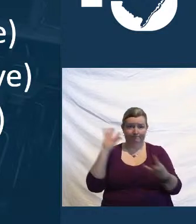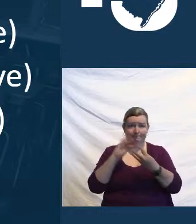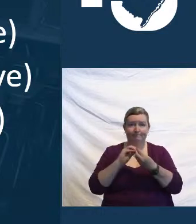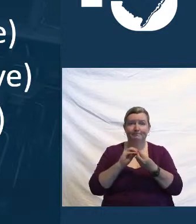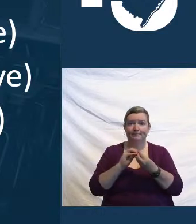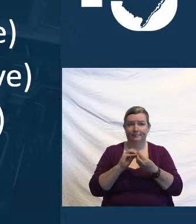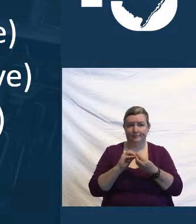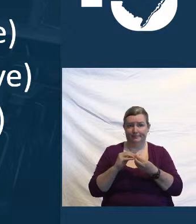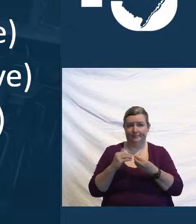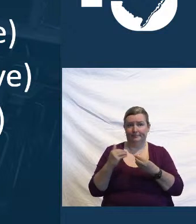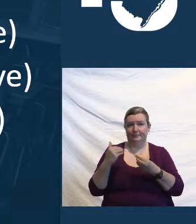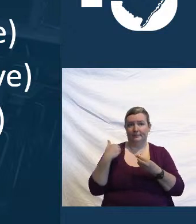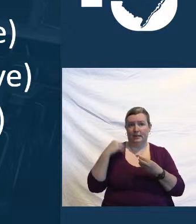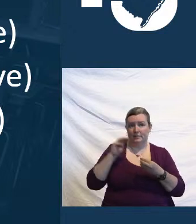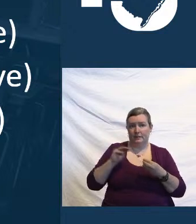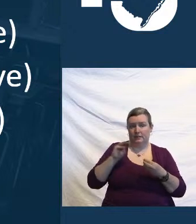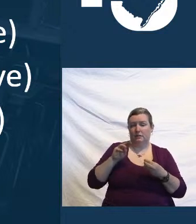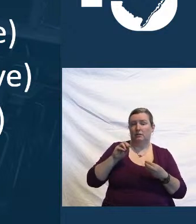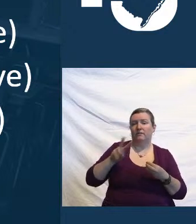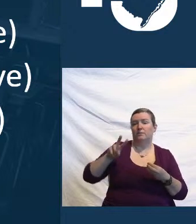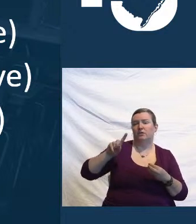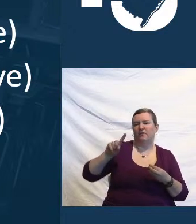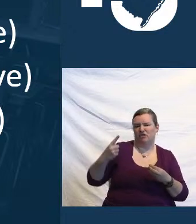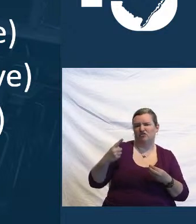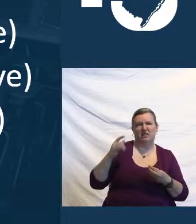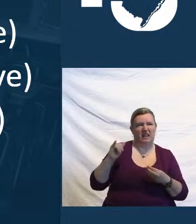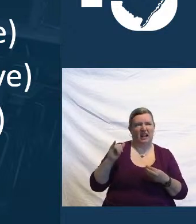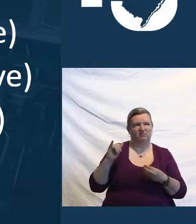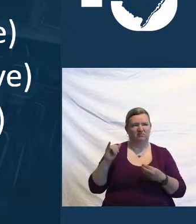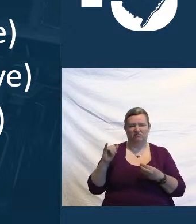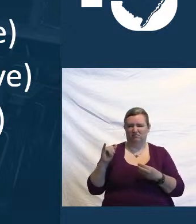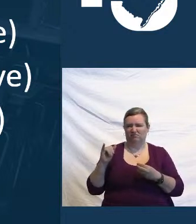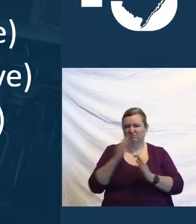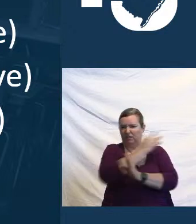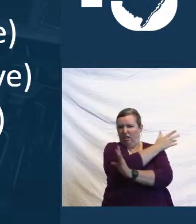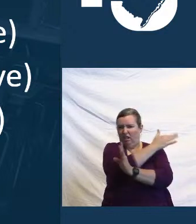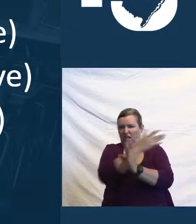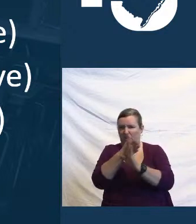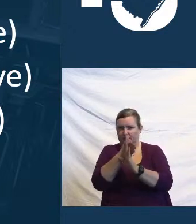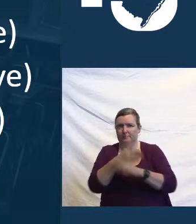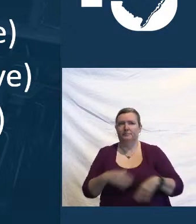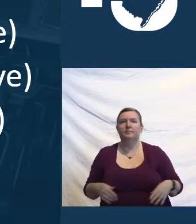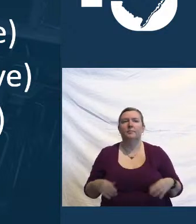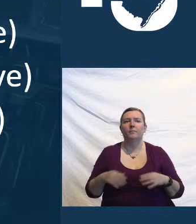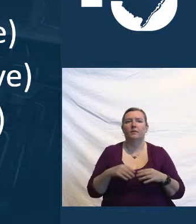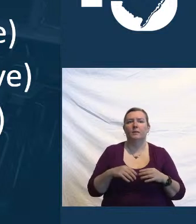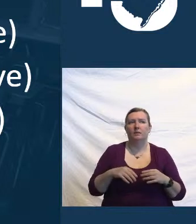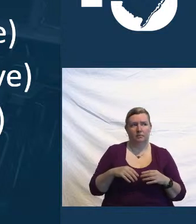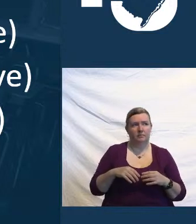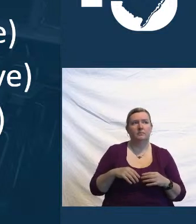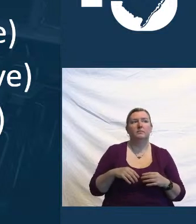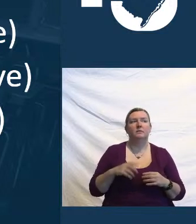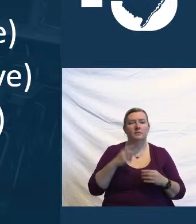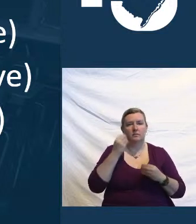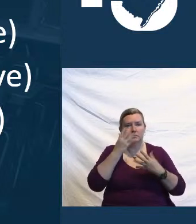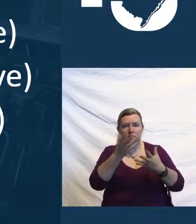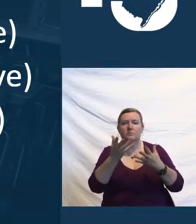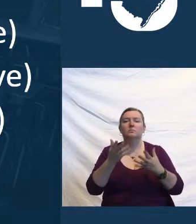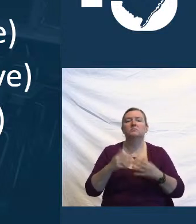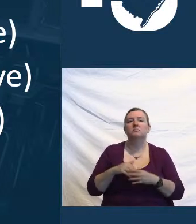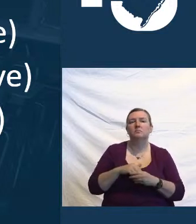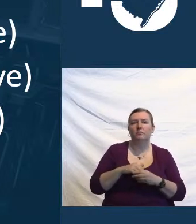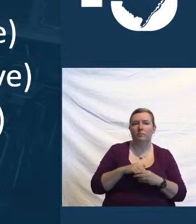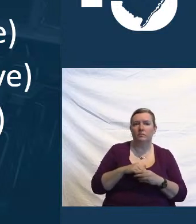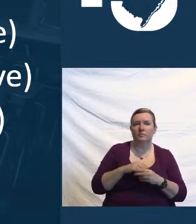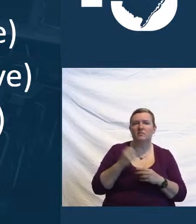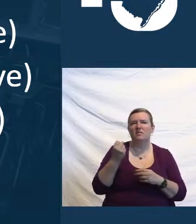1st. For the week of October 25th through November 1st, as you can see, there were an additional 11